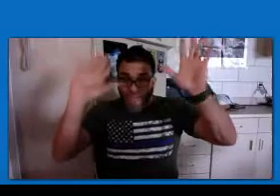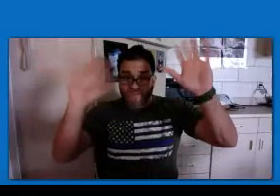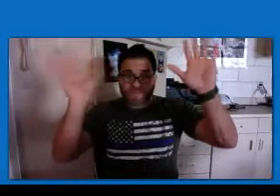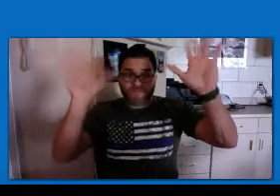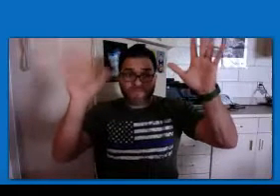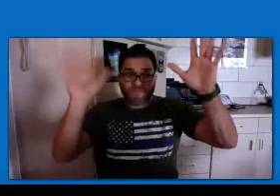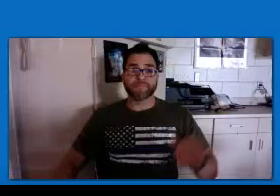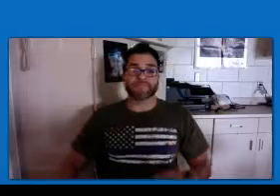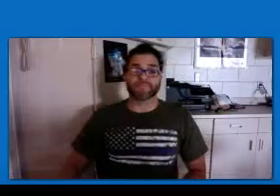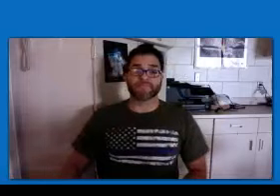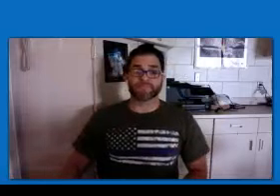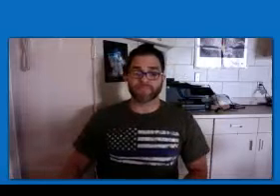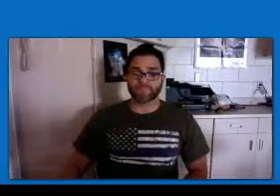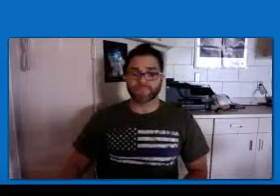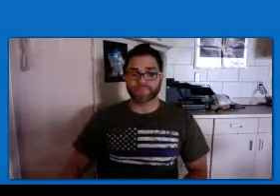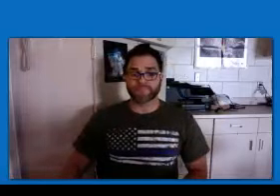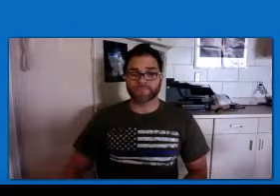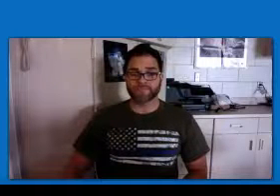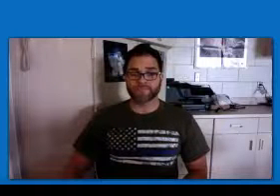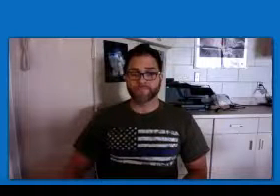Hand wave.